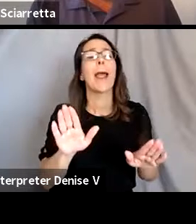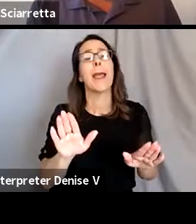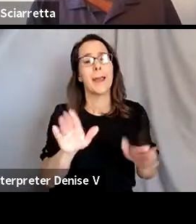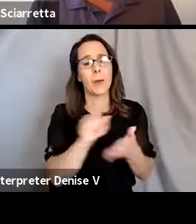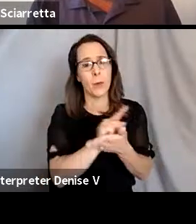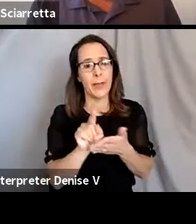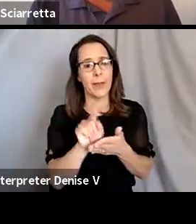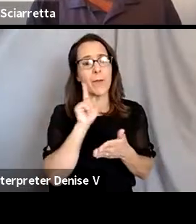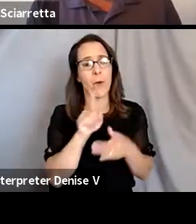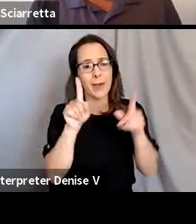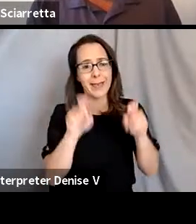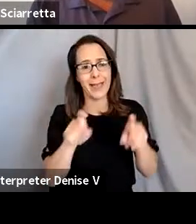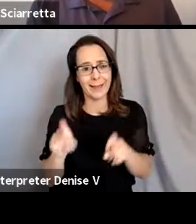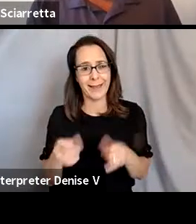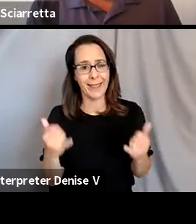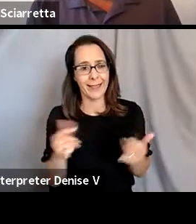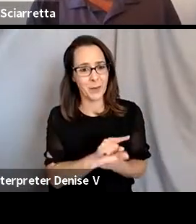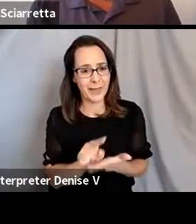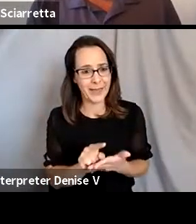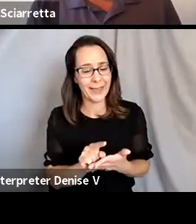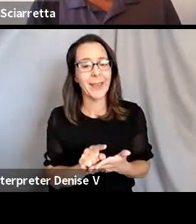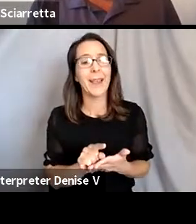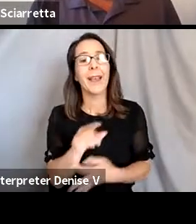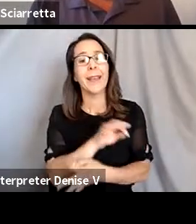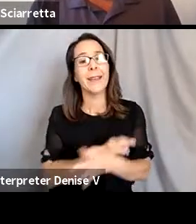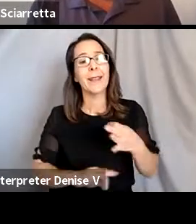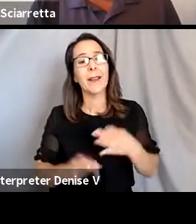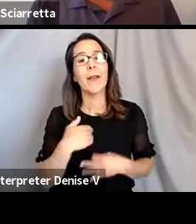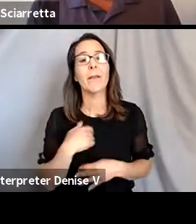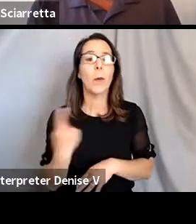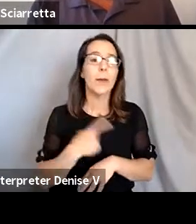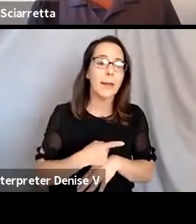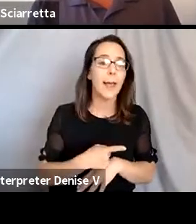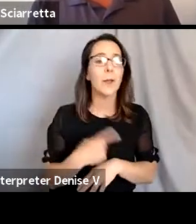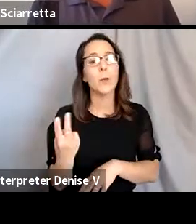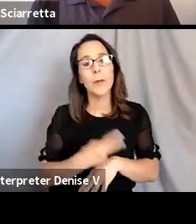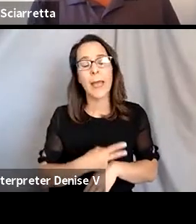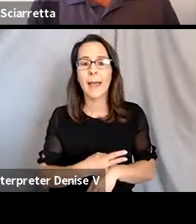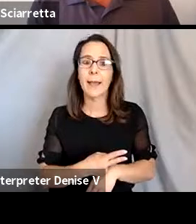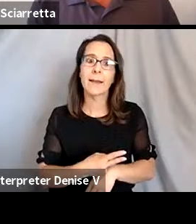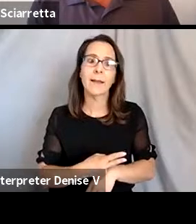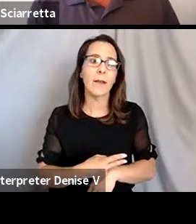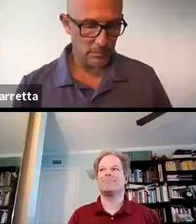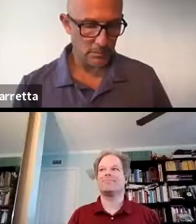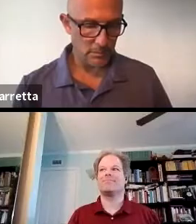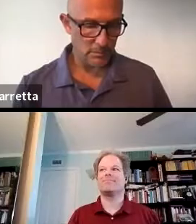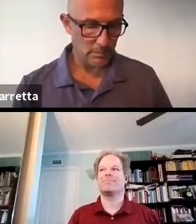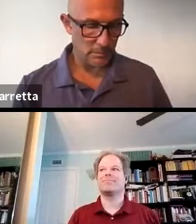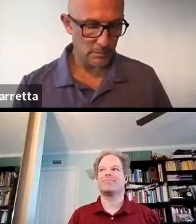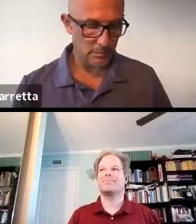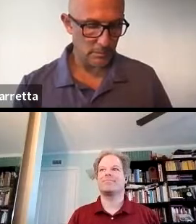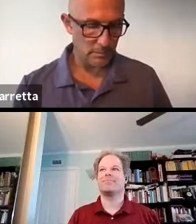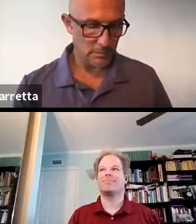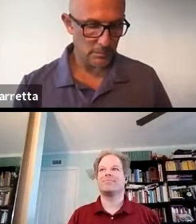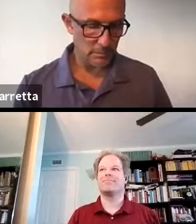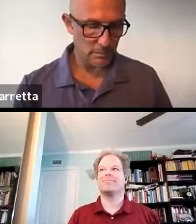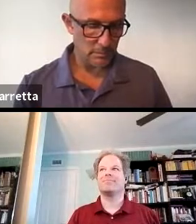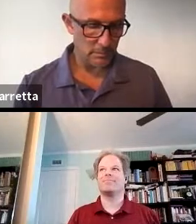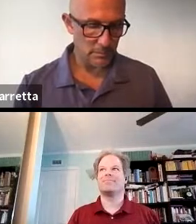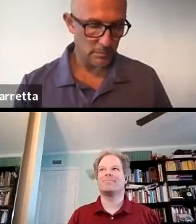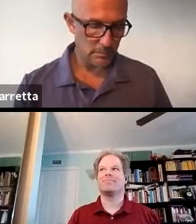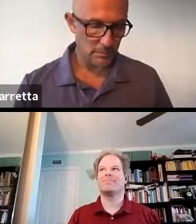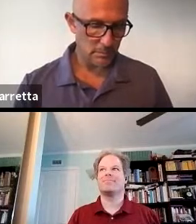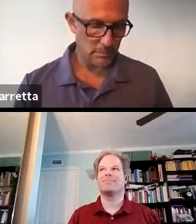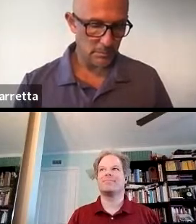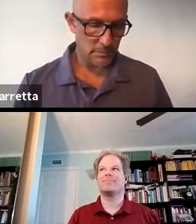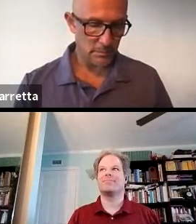kids. We decided to, rather than to have 1 or 2 days of heavy testing, we want to be able to avoid screen fatigue and